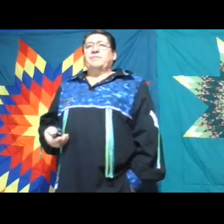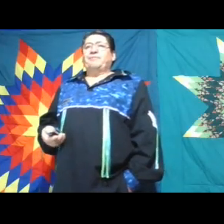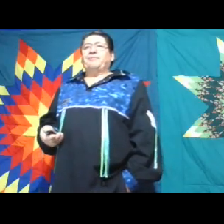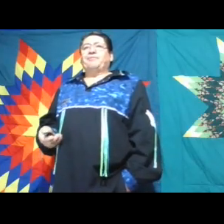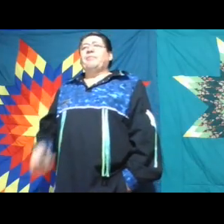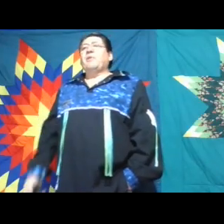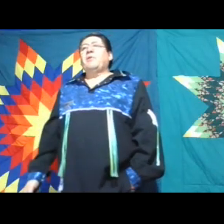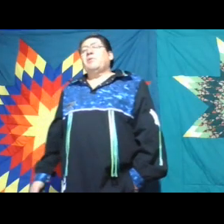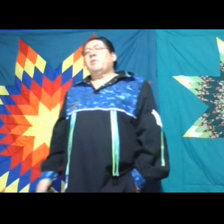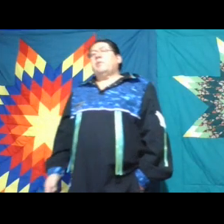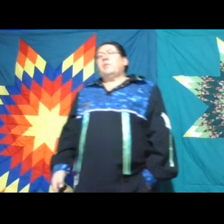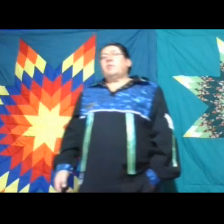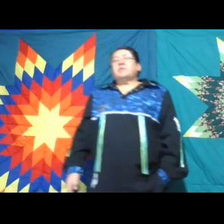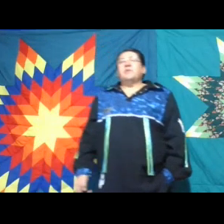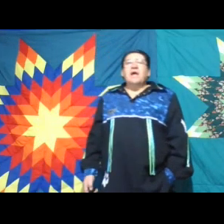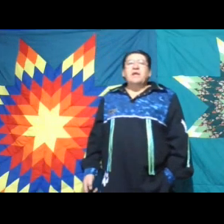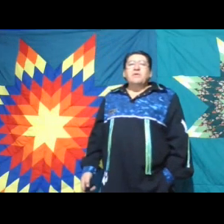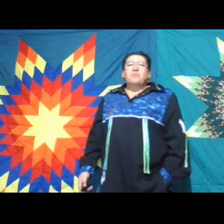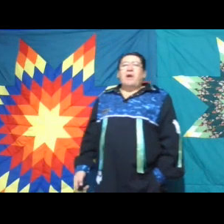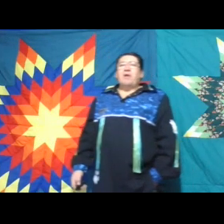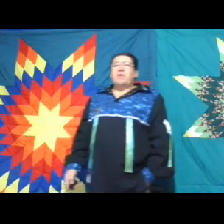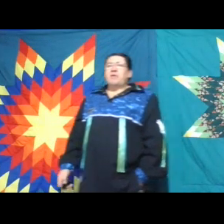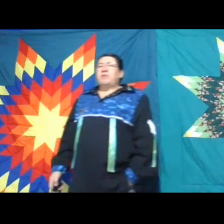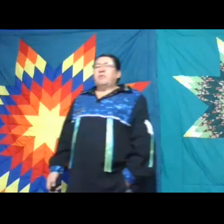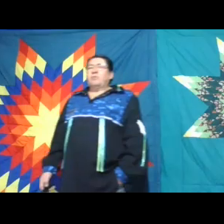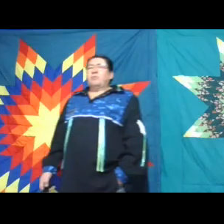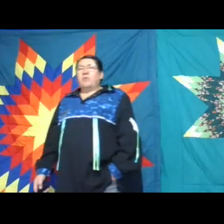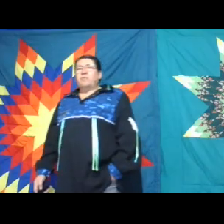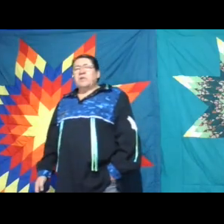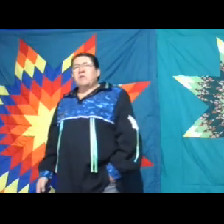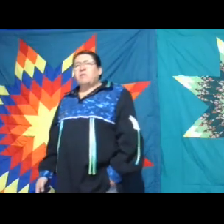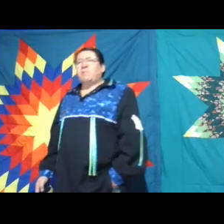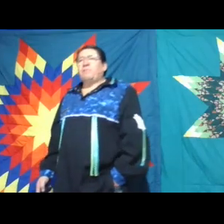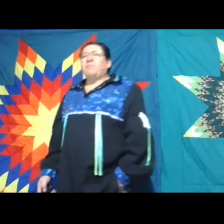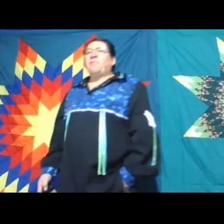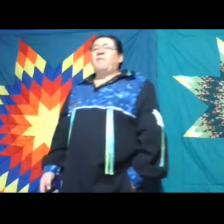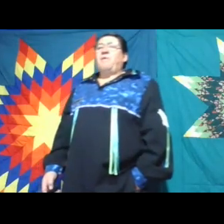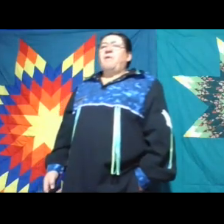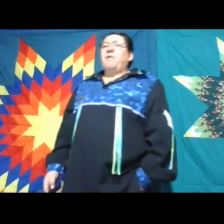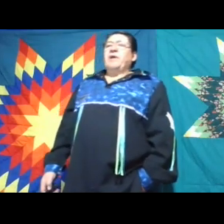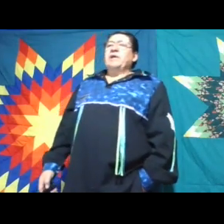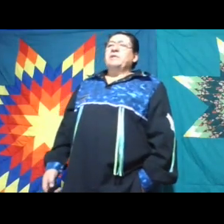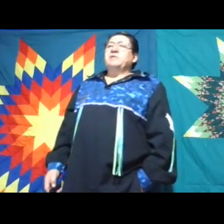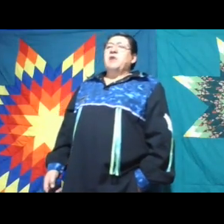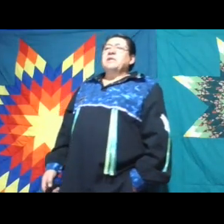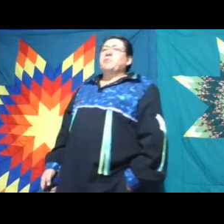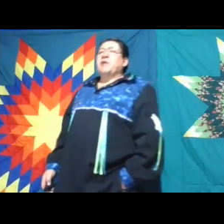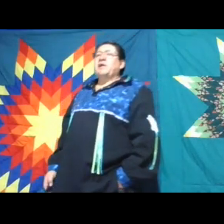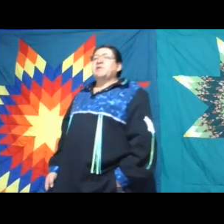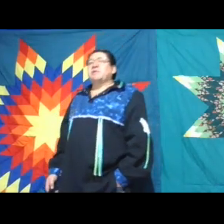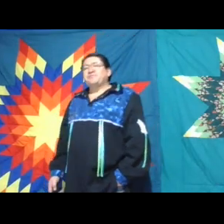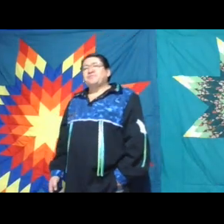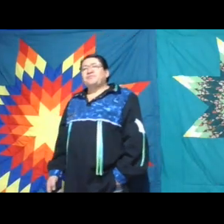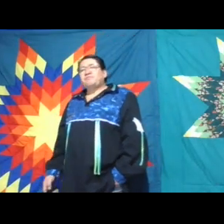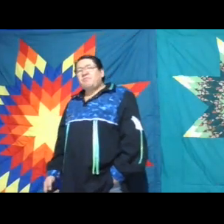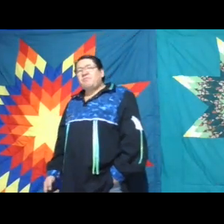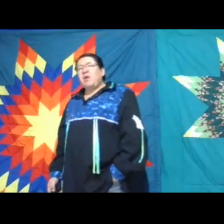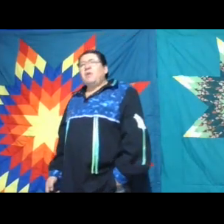sets. So another barrier to employment is